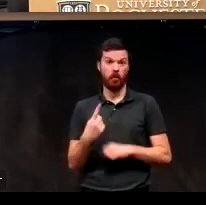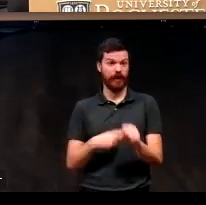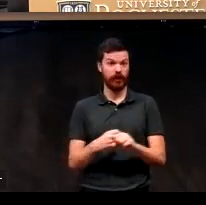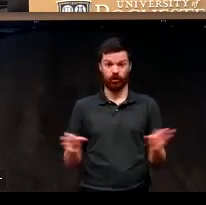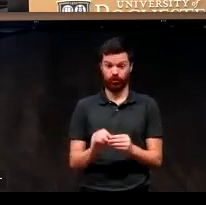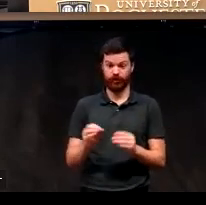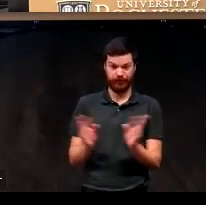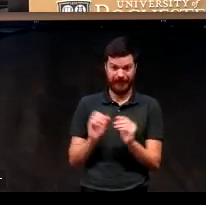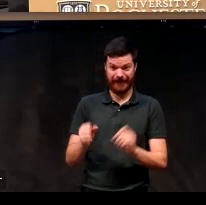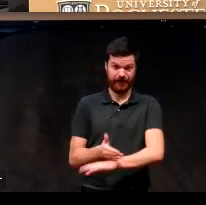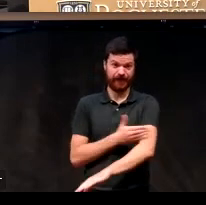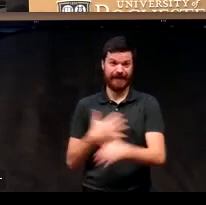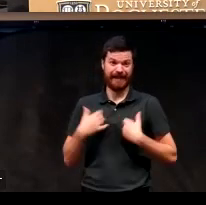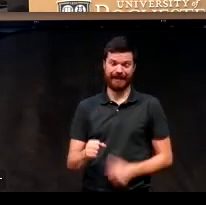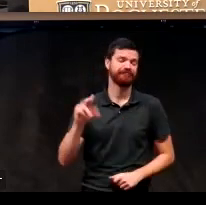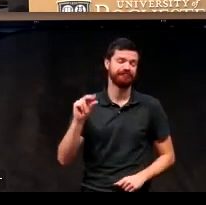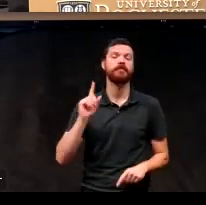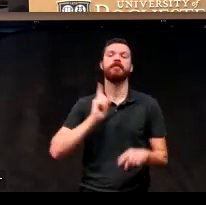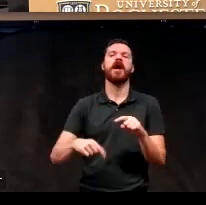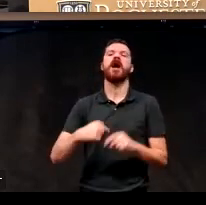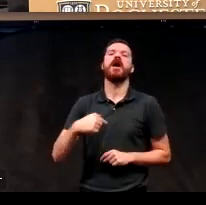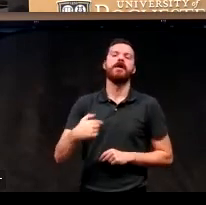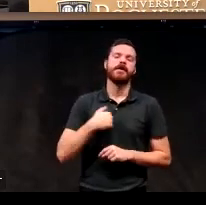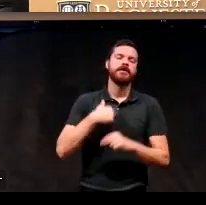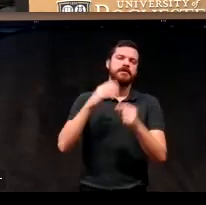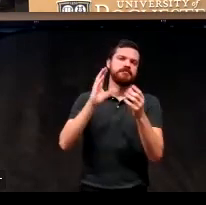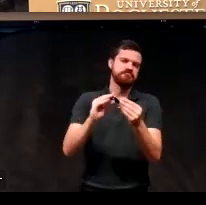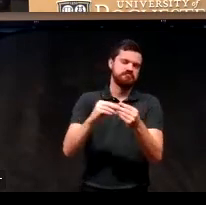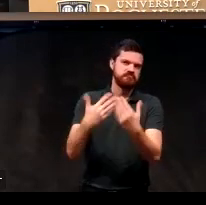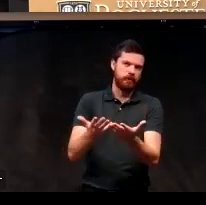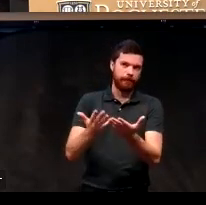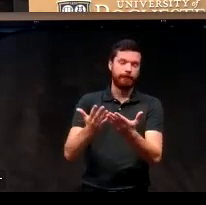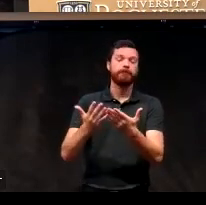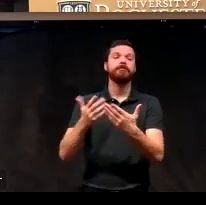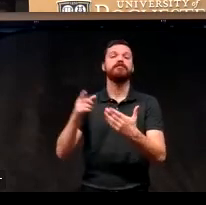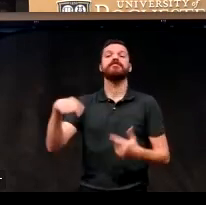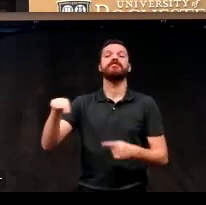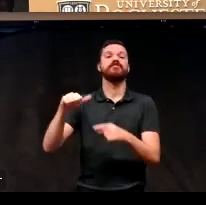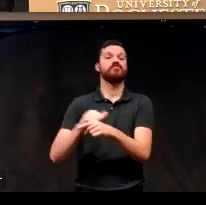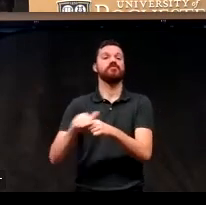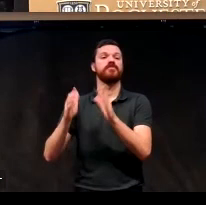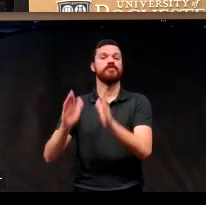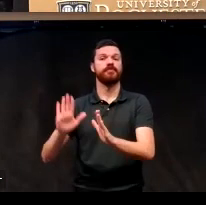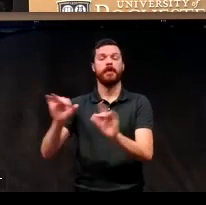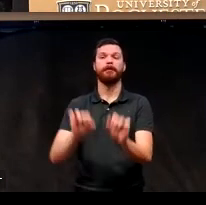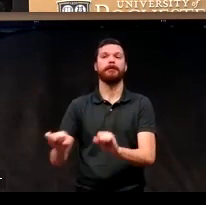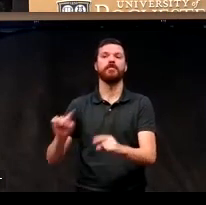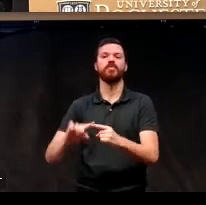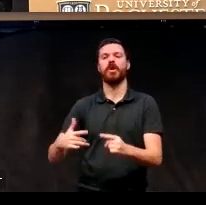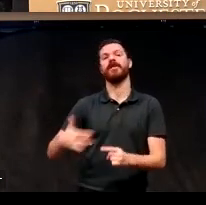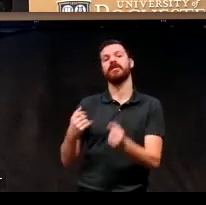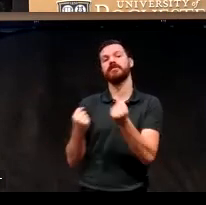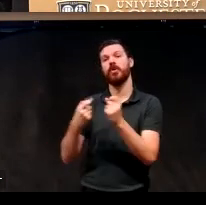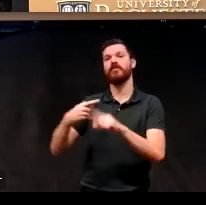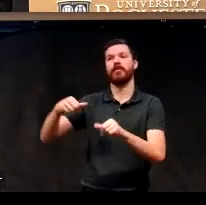meeting. But what I would speak to is this person's, the trainee's ability to feel supported